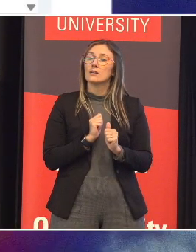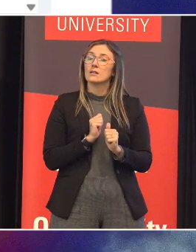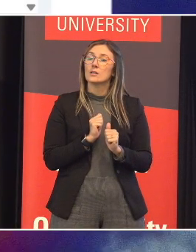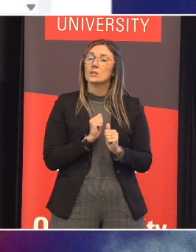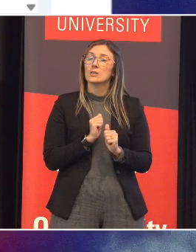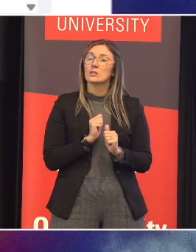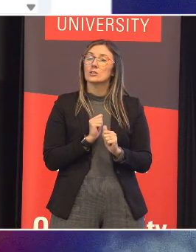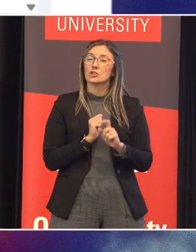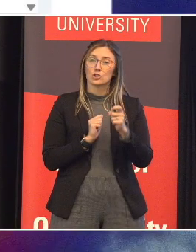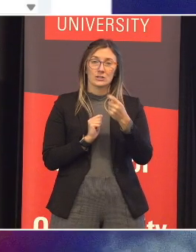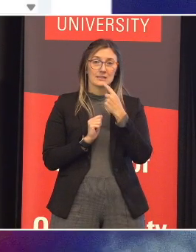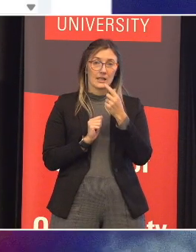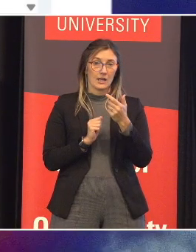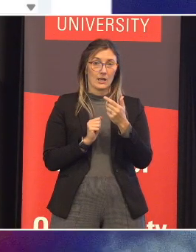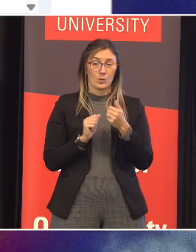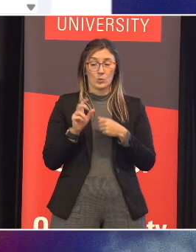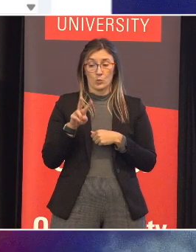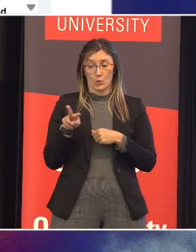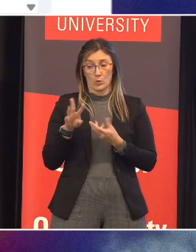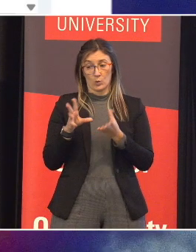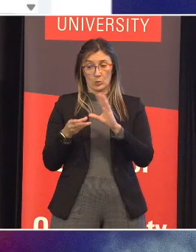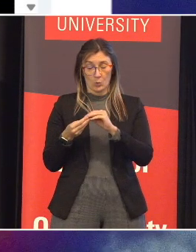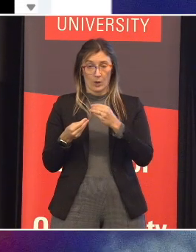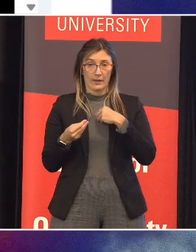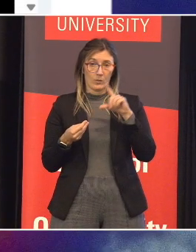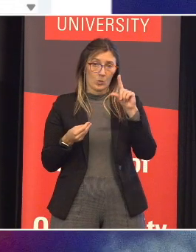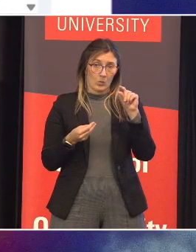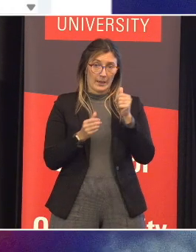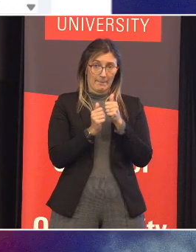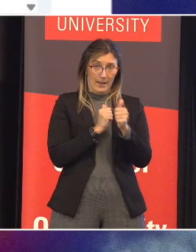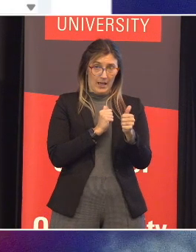22 items that are passing.